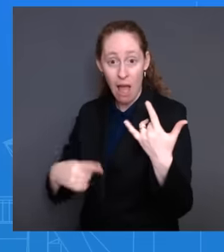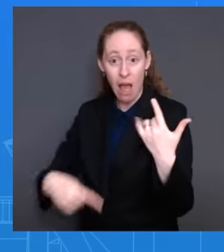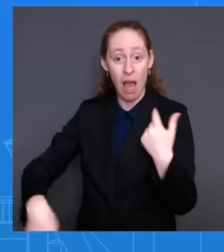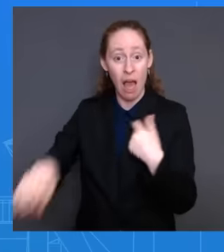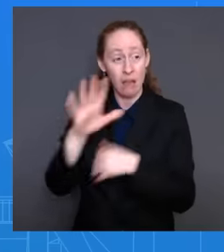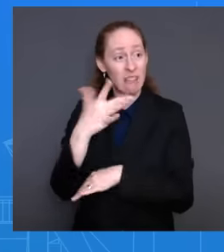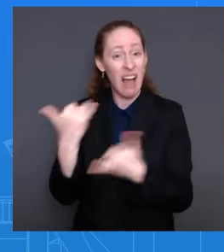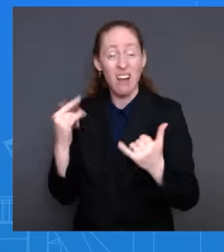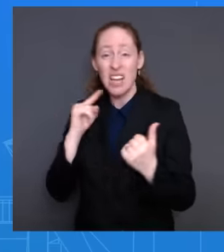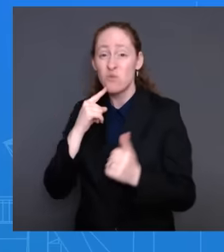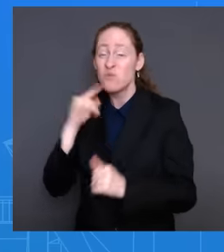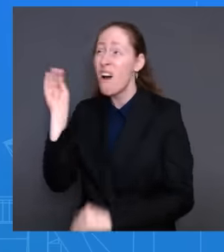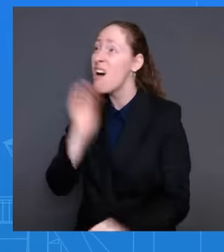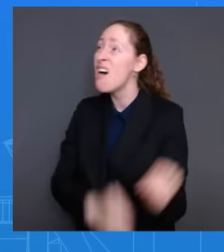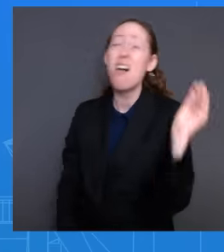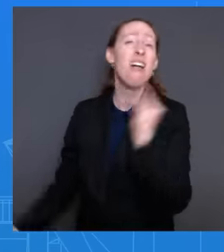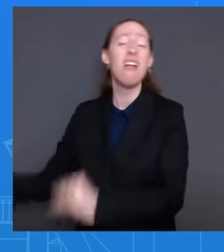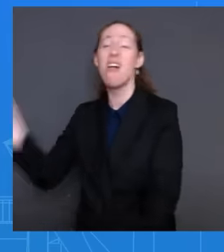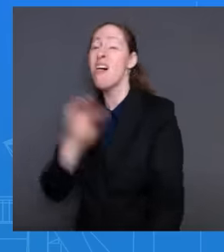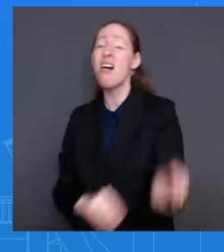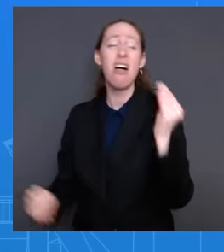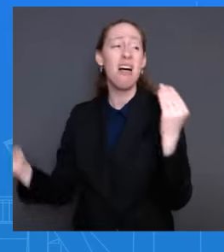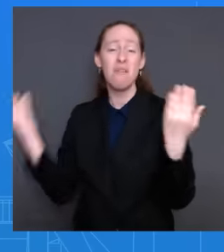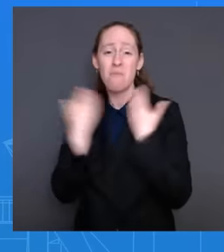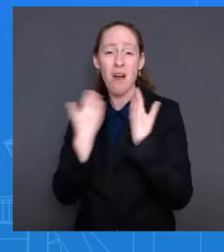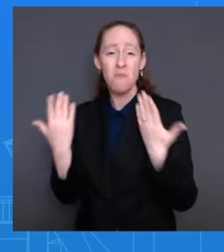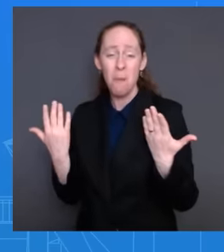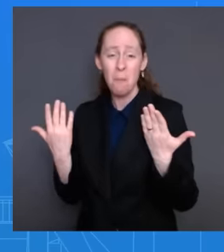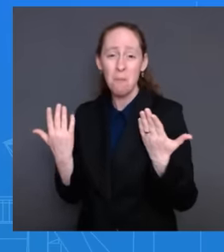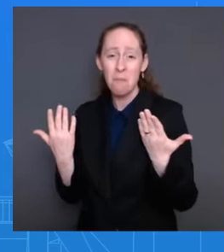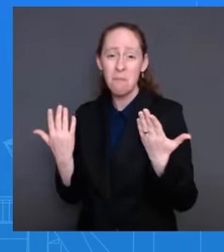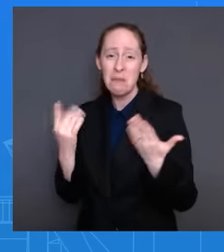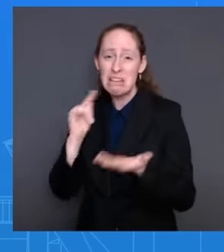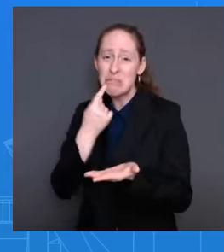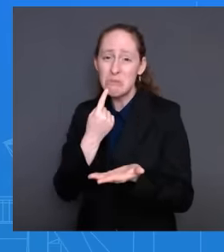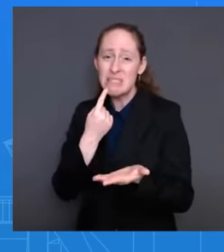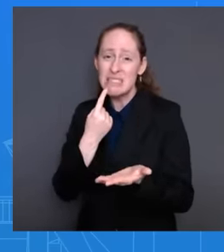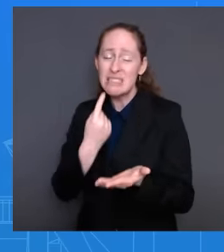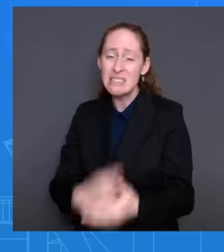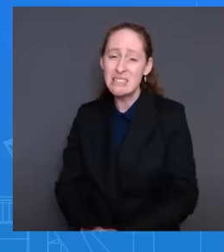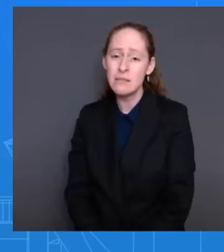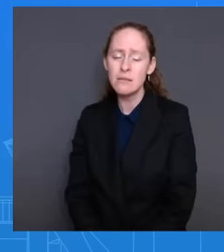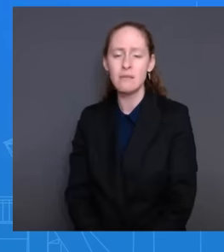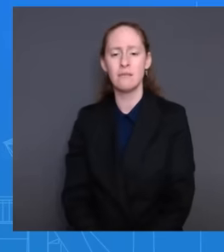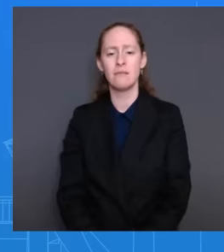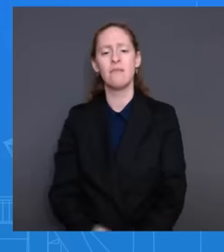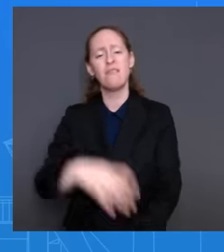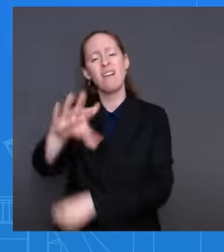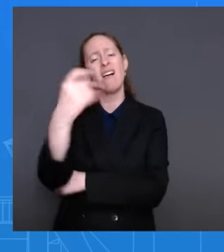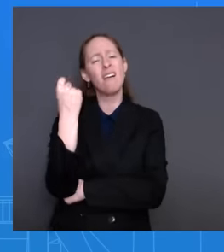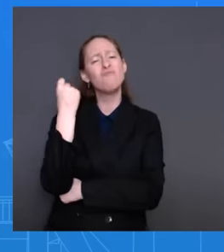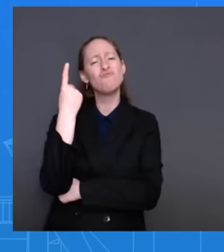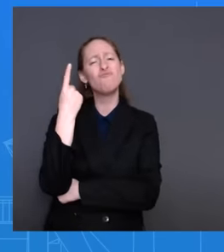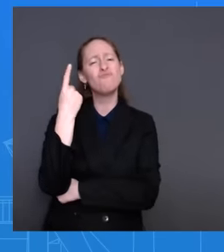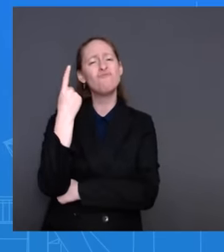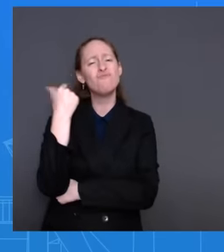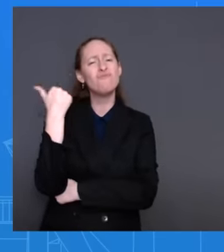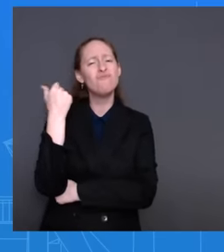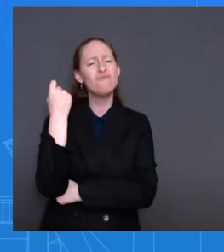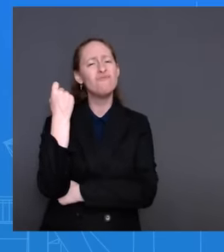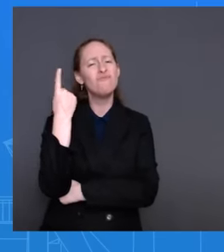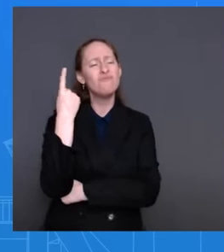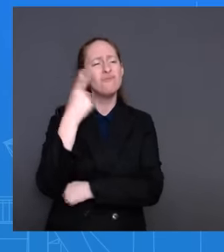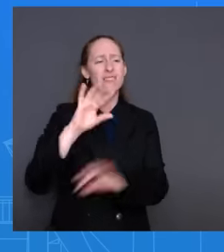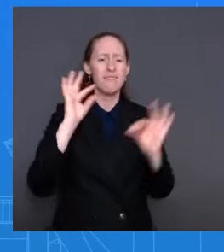He understands the hardship that people are going through. He understands how difficult it is for families. He understands that. That's why he has